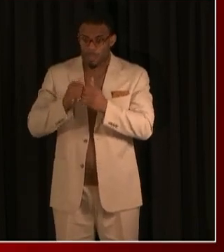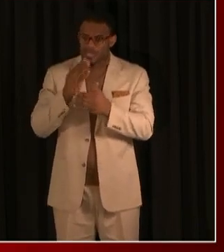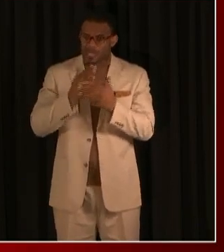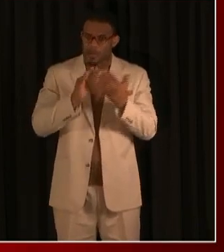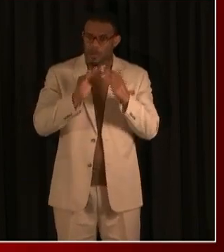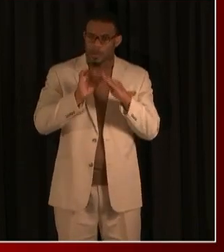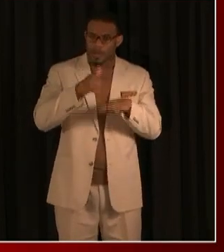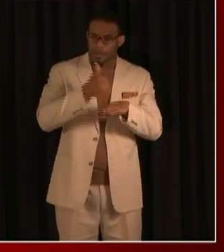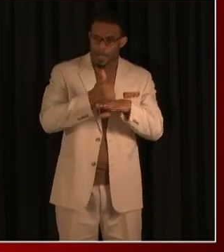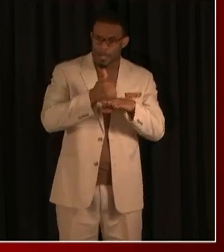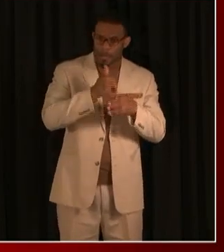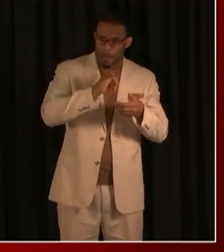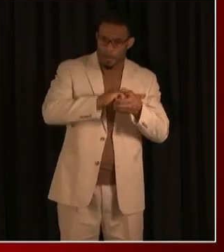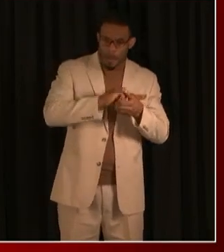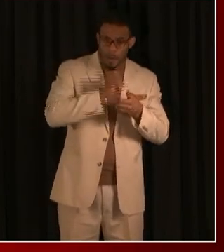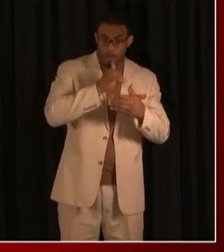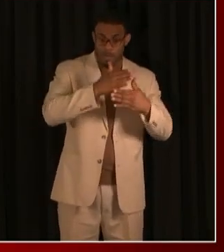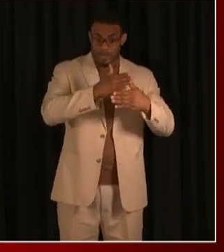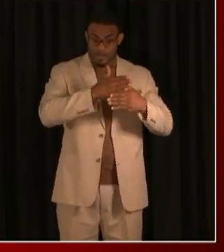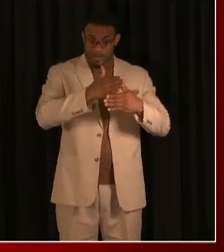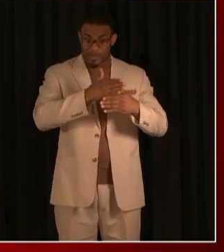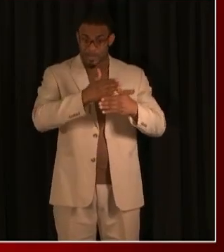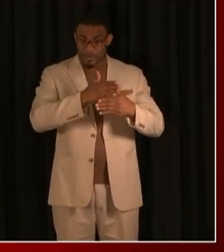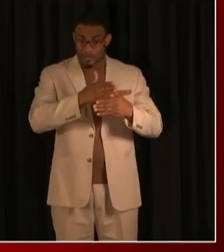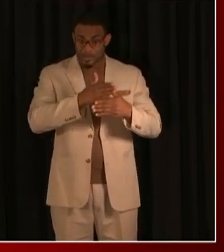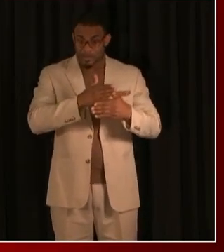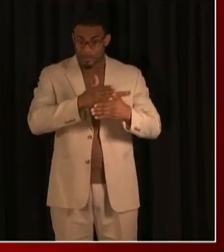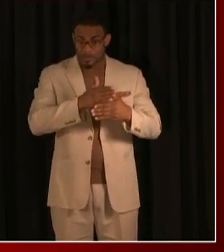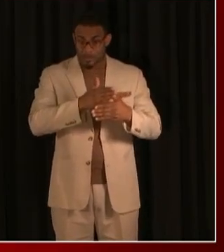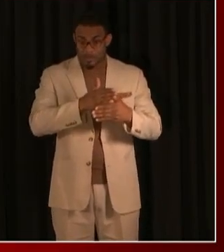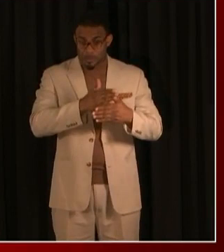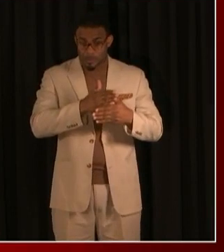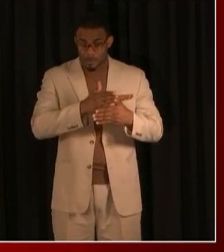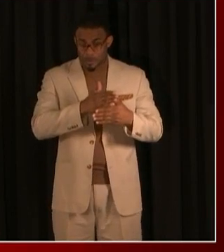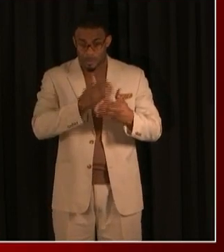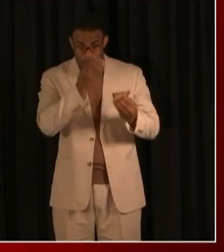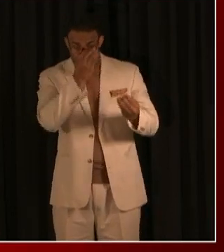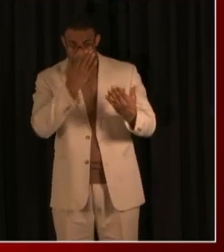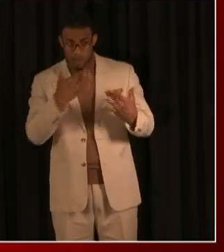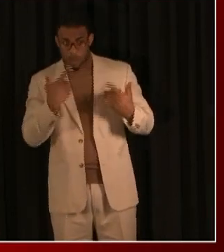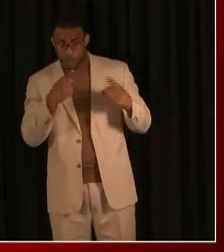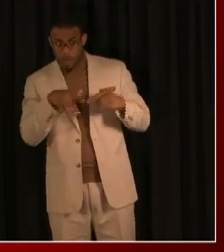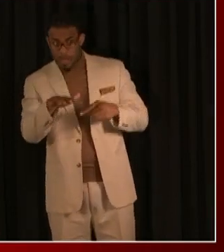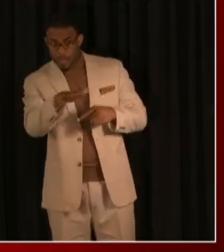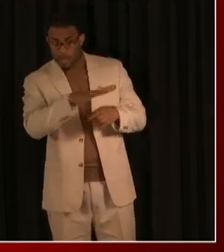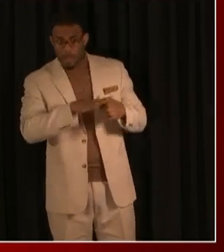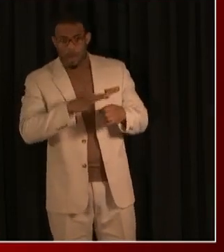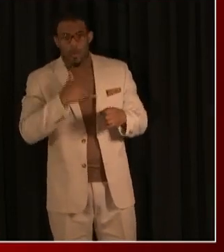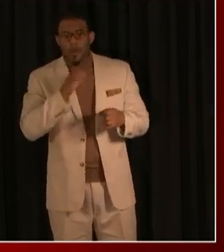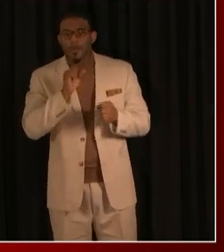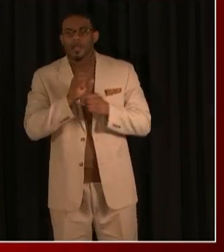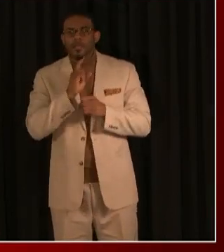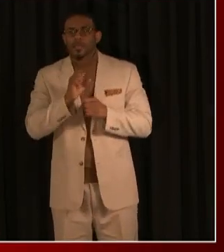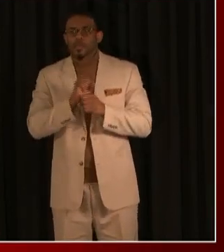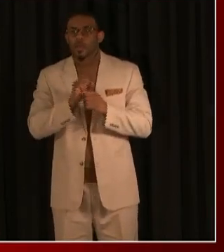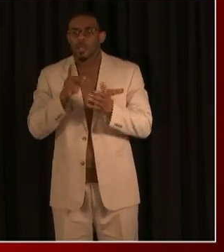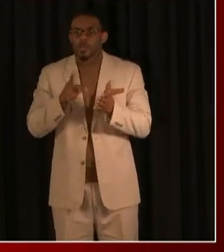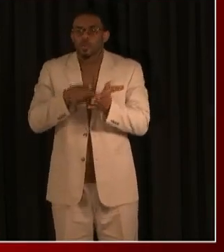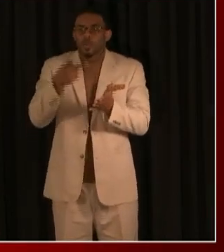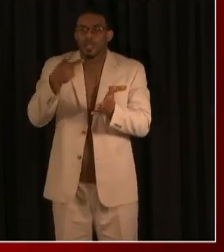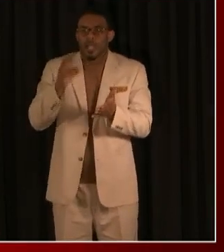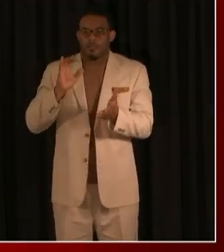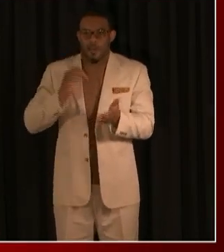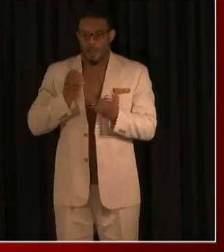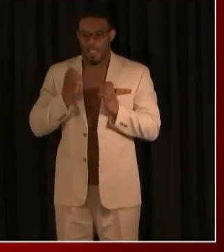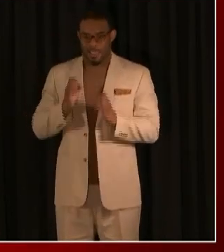some community-based partners to share some of the initiatives that are going on so that there is not any duplication of